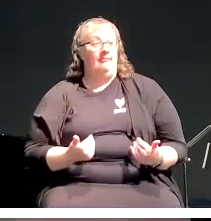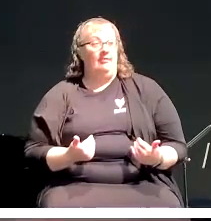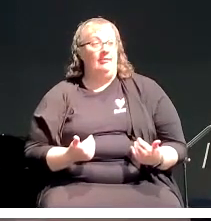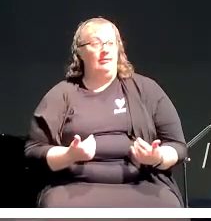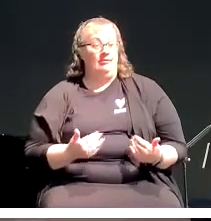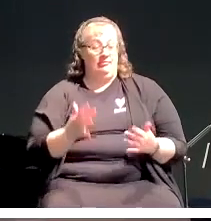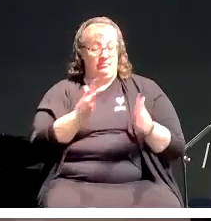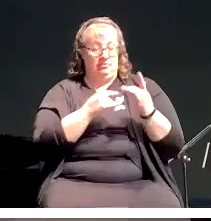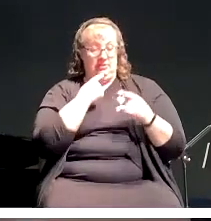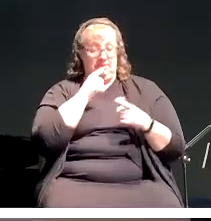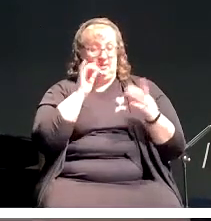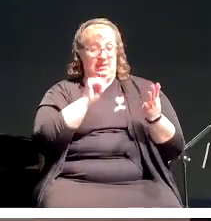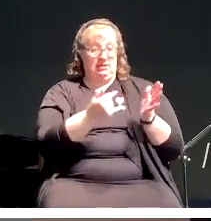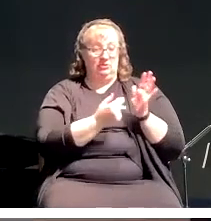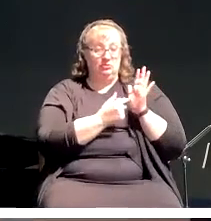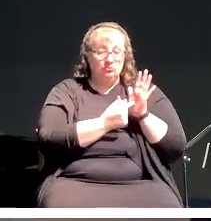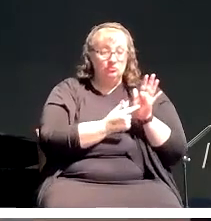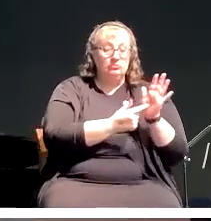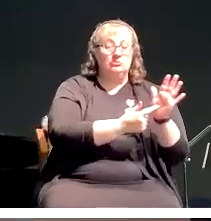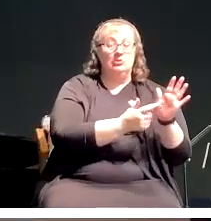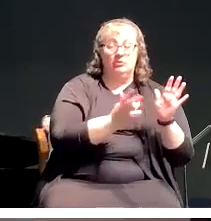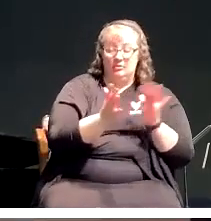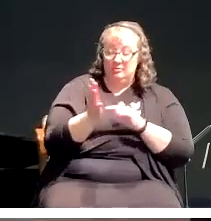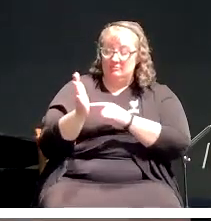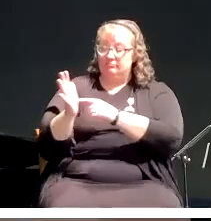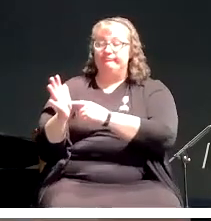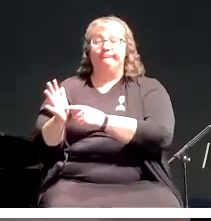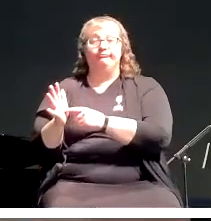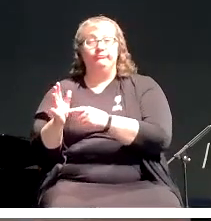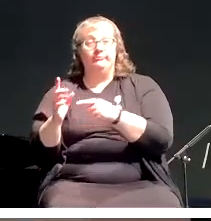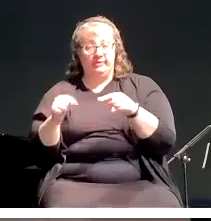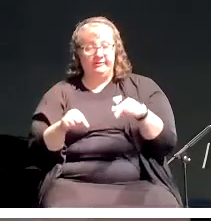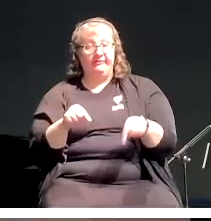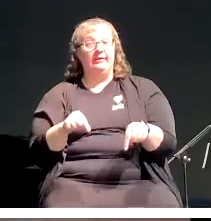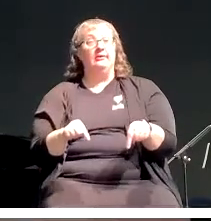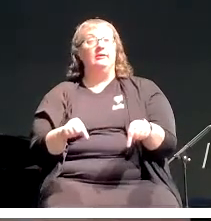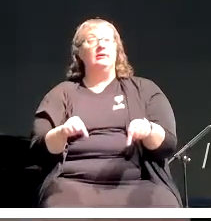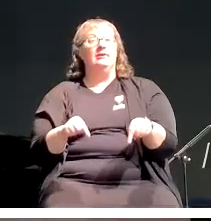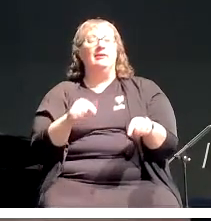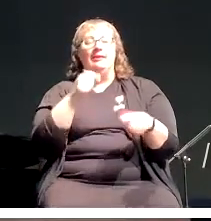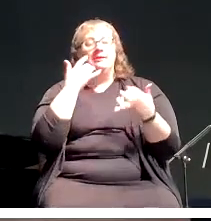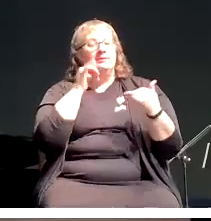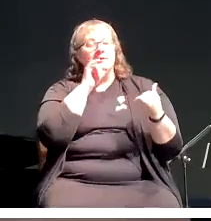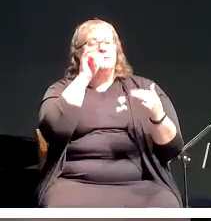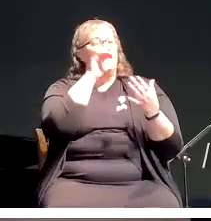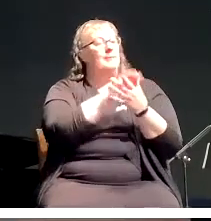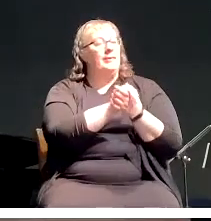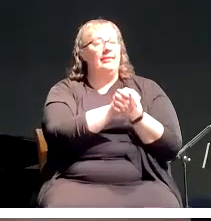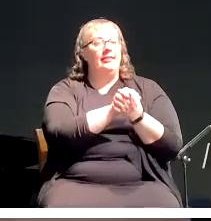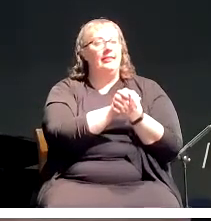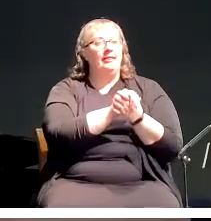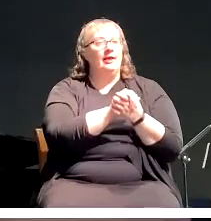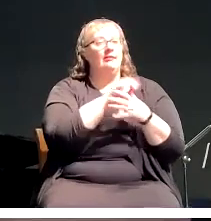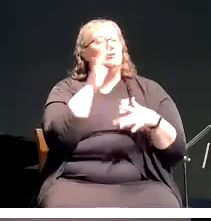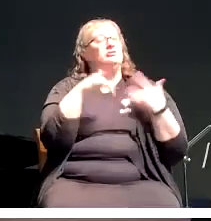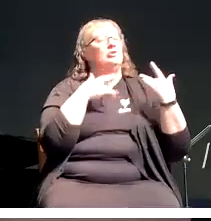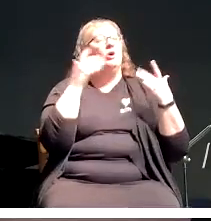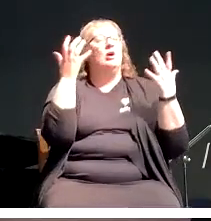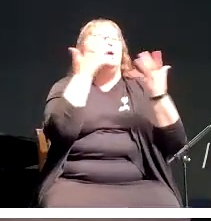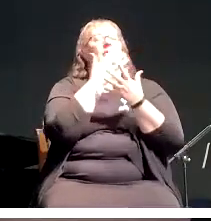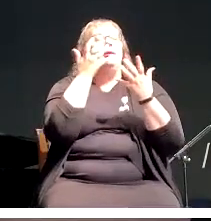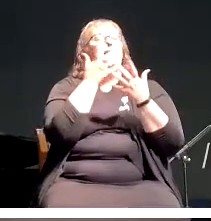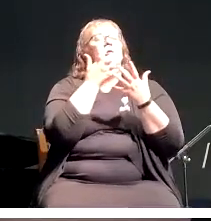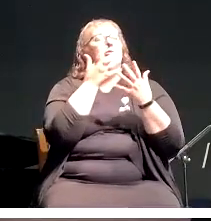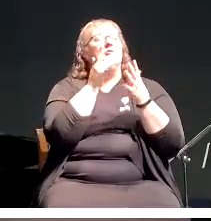had said this, he showed them his hands and feet. While they still did not believe it because of joy and amazement, he asked